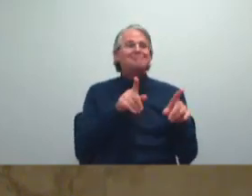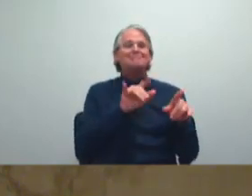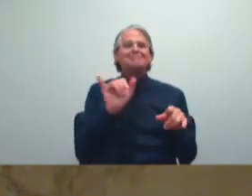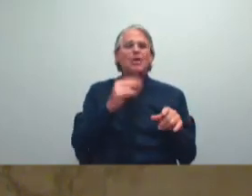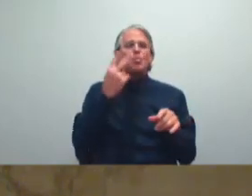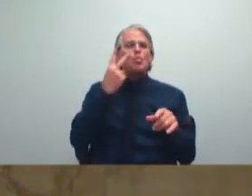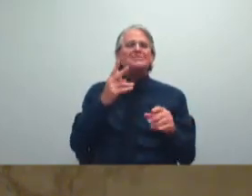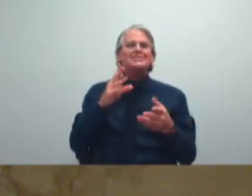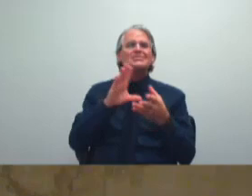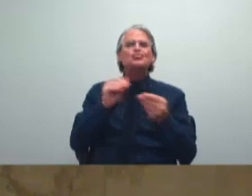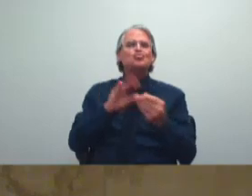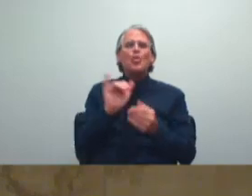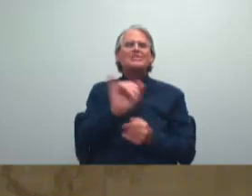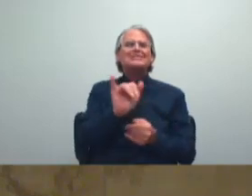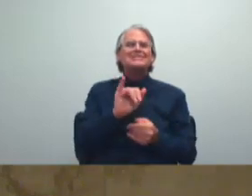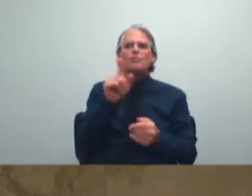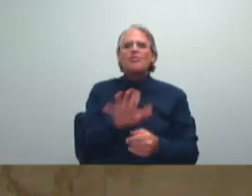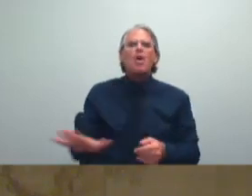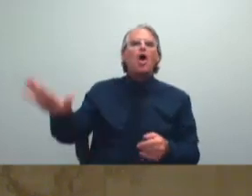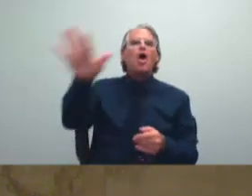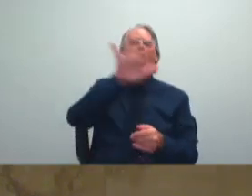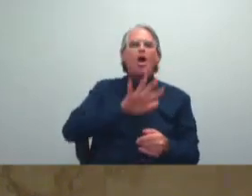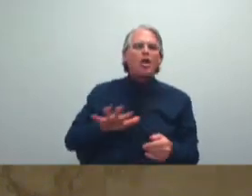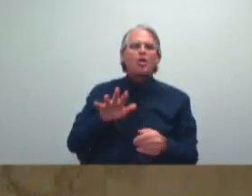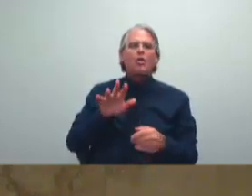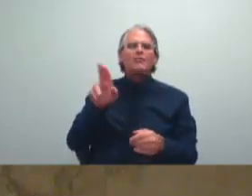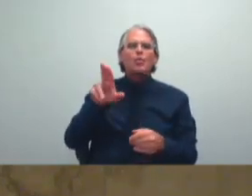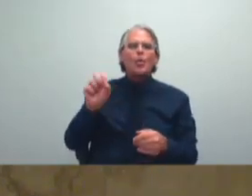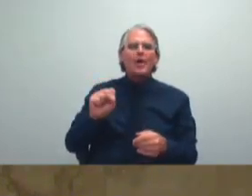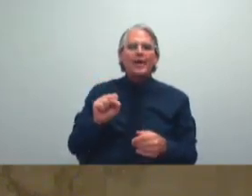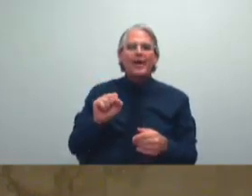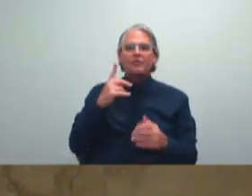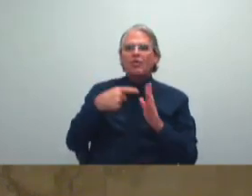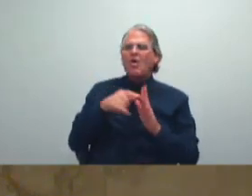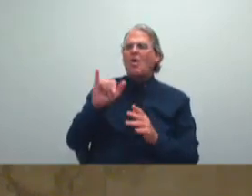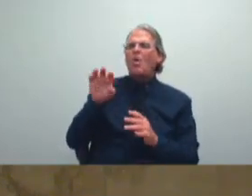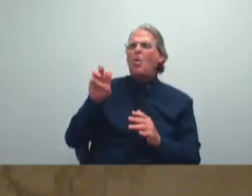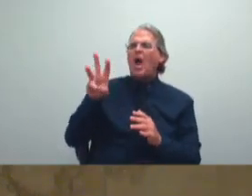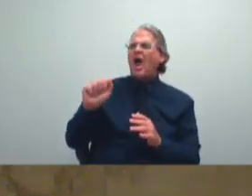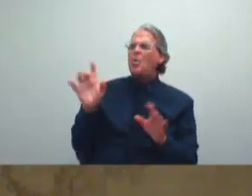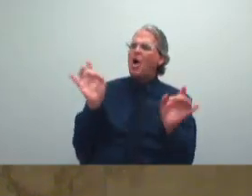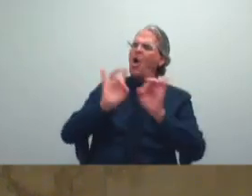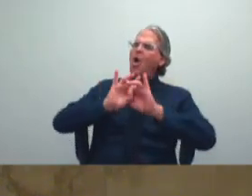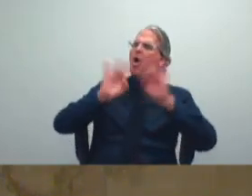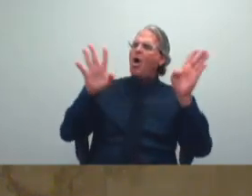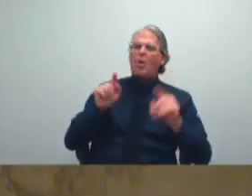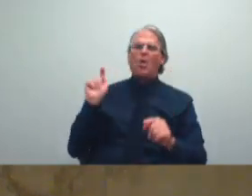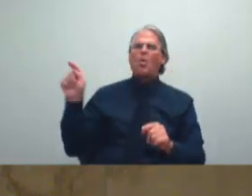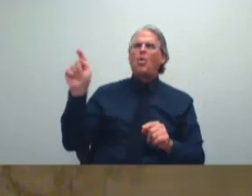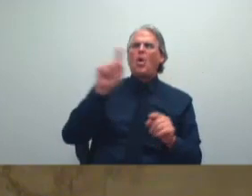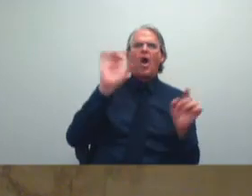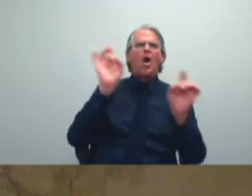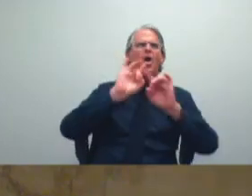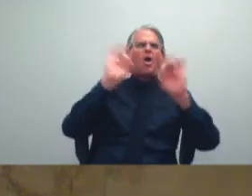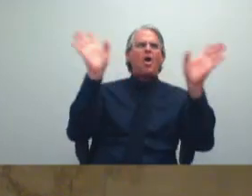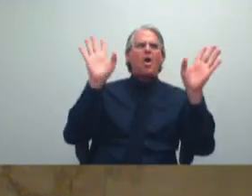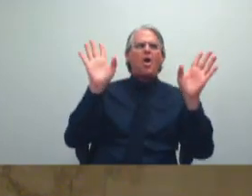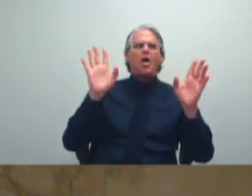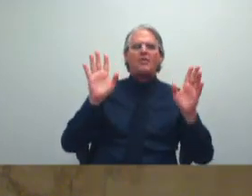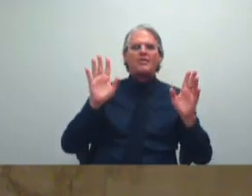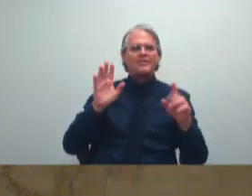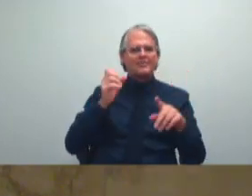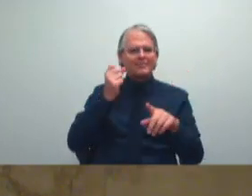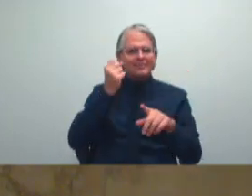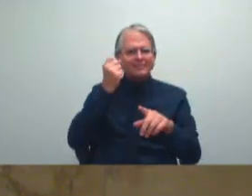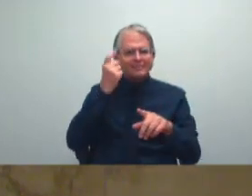that's in Iowa or it's over here. But you really bring that home, you bring it home to that perspective